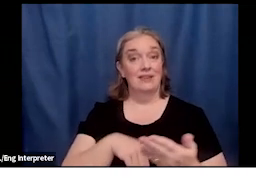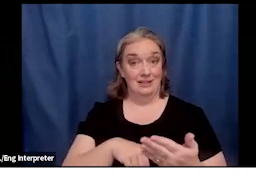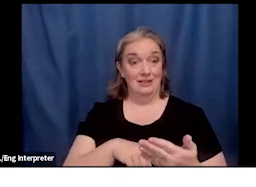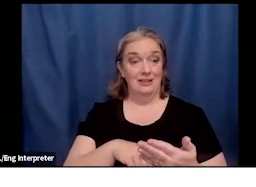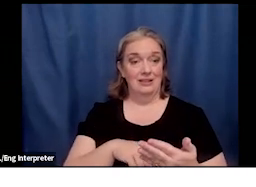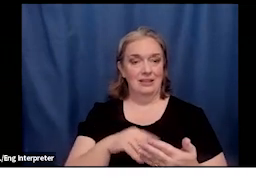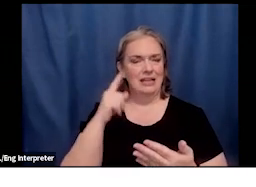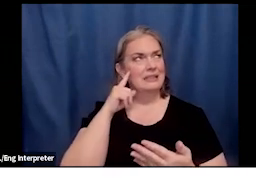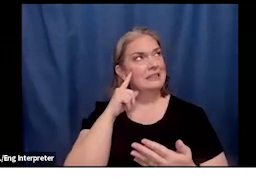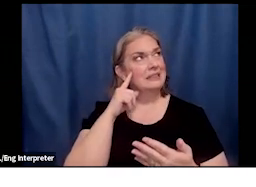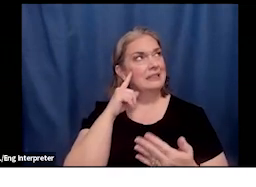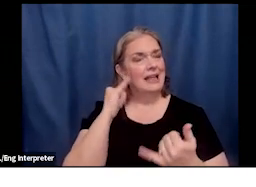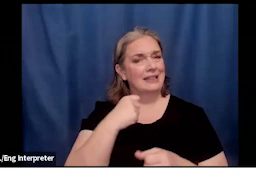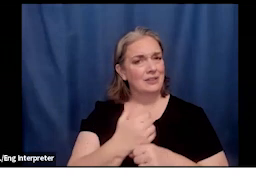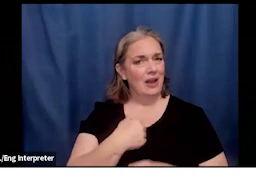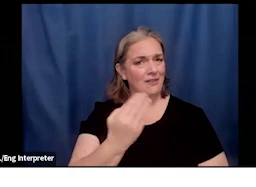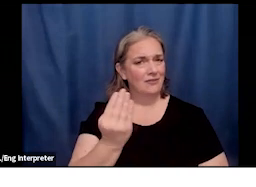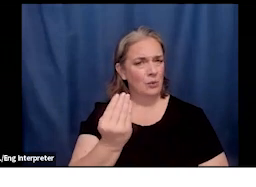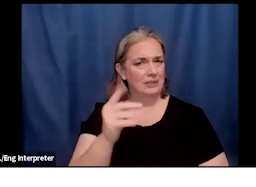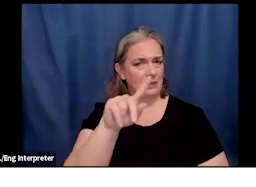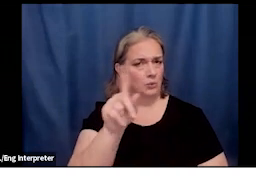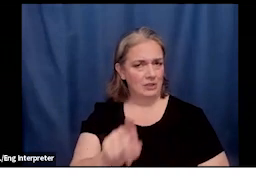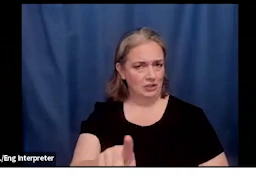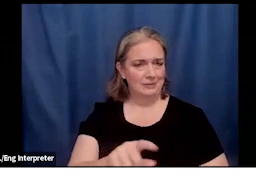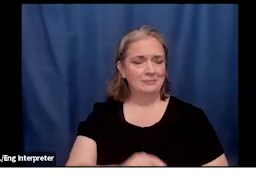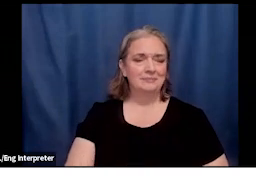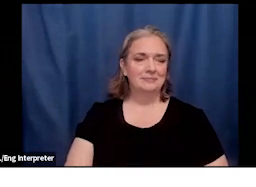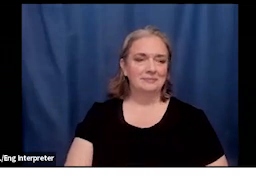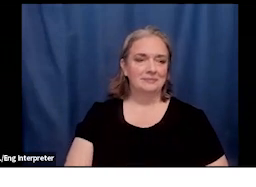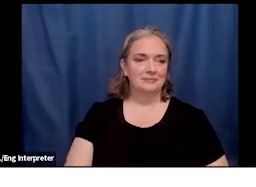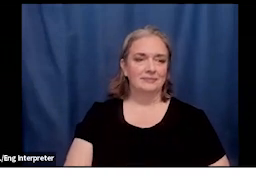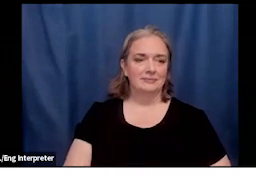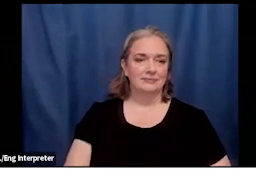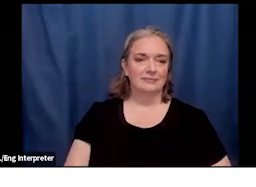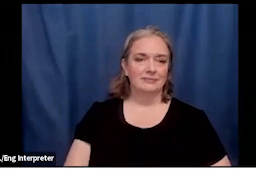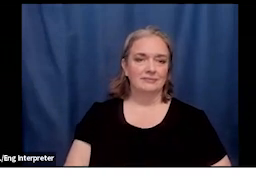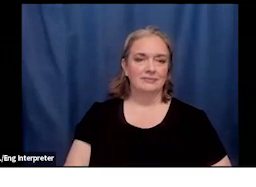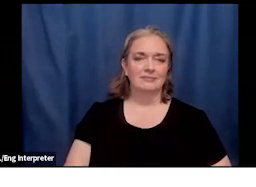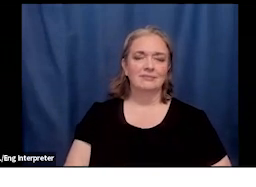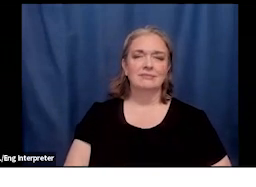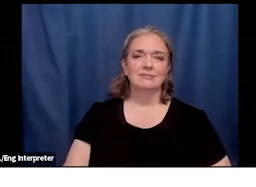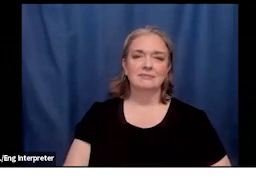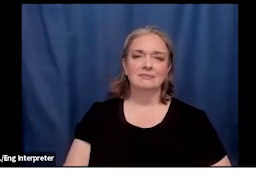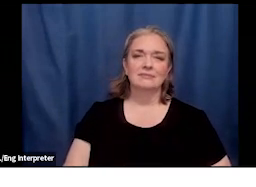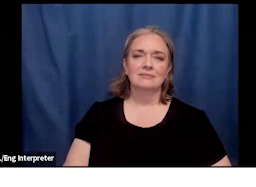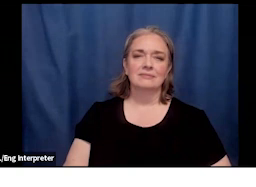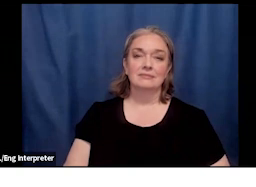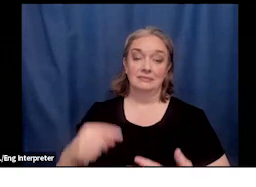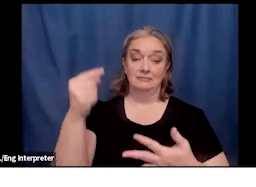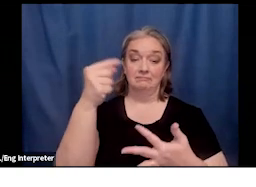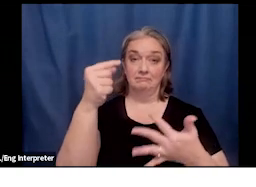think, 14 questions this year in the application, and they all touch on specifically